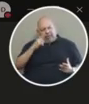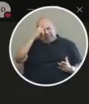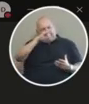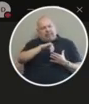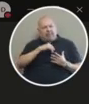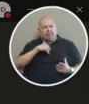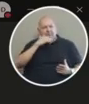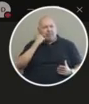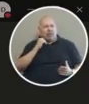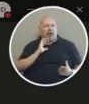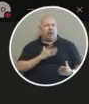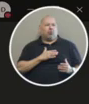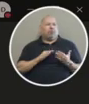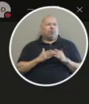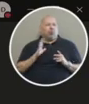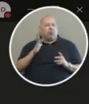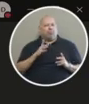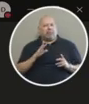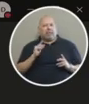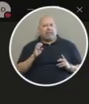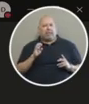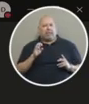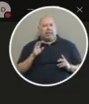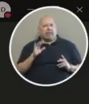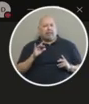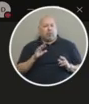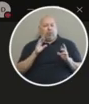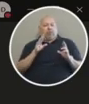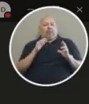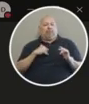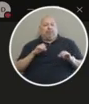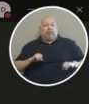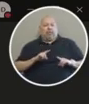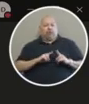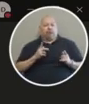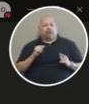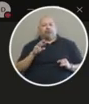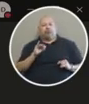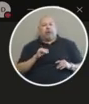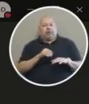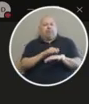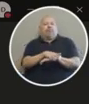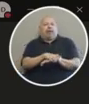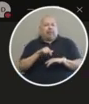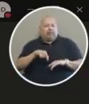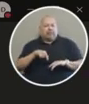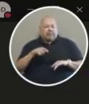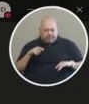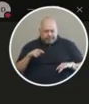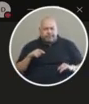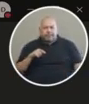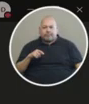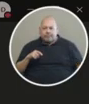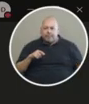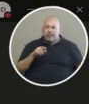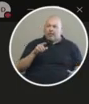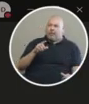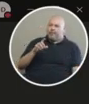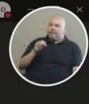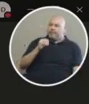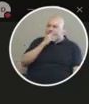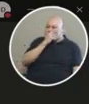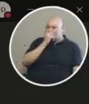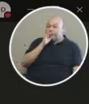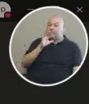we'll be better off for our community when we still hopefully have the ability to try to affect this curve and flatten it as much as we can.